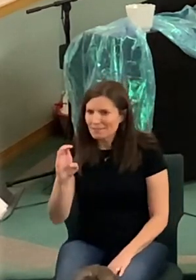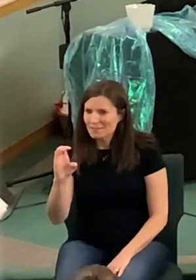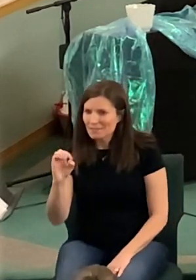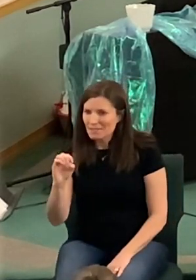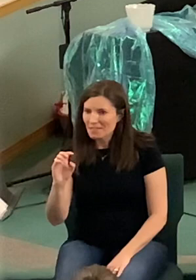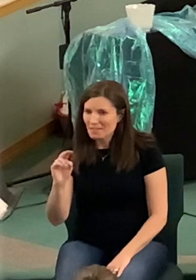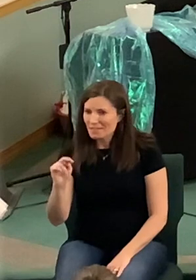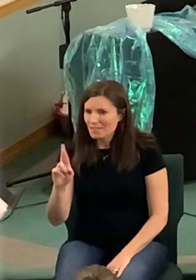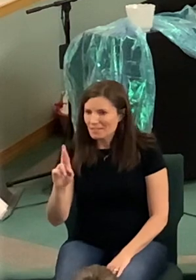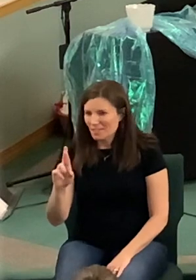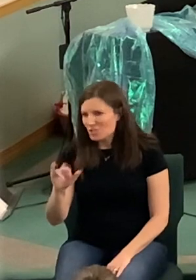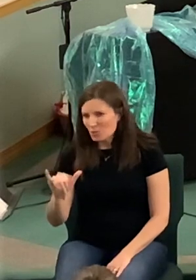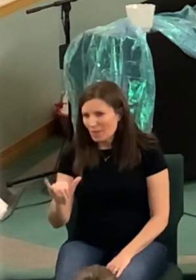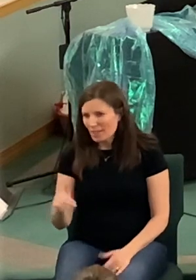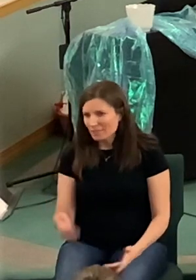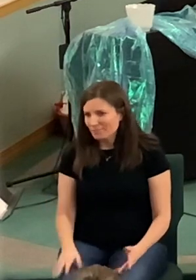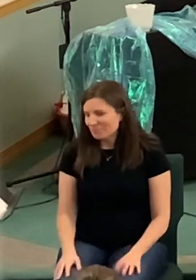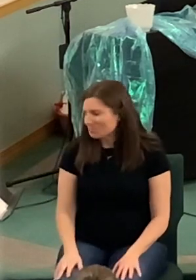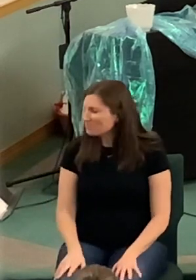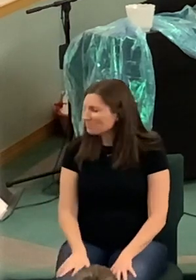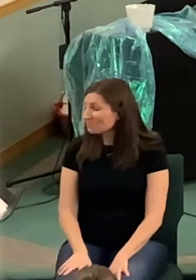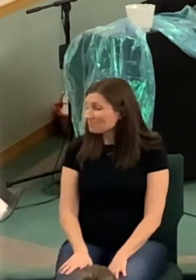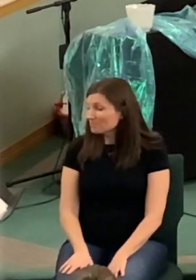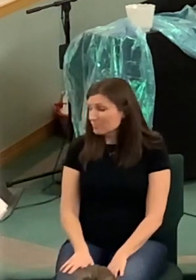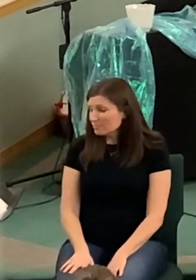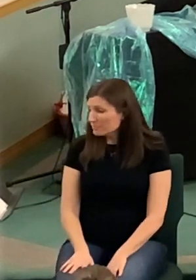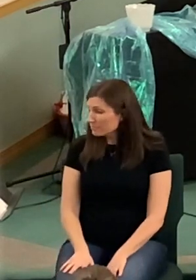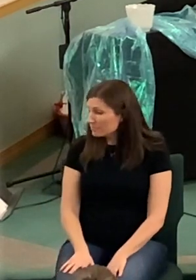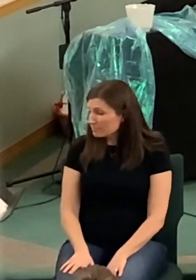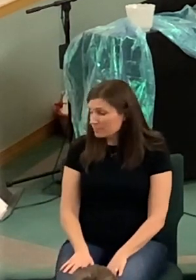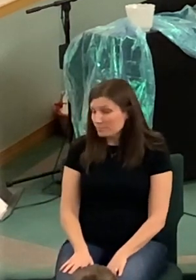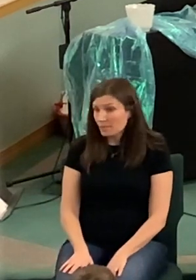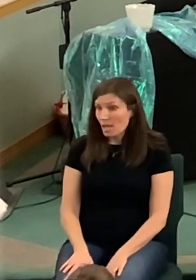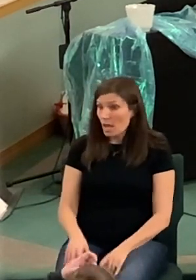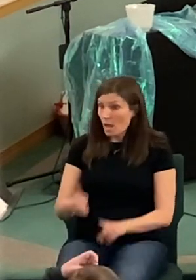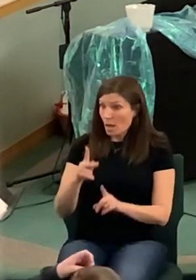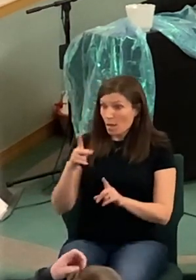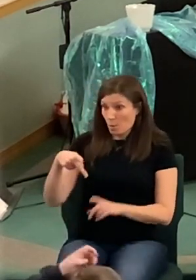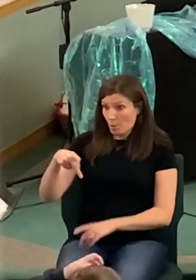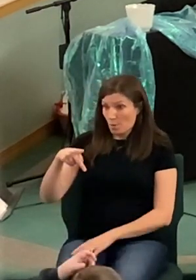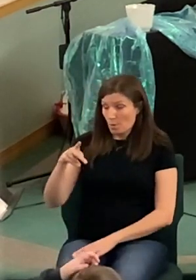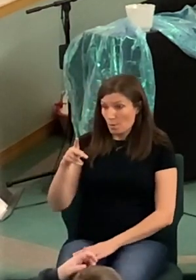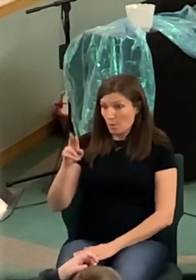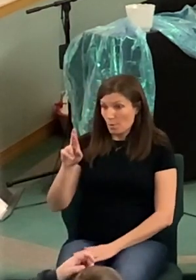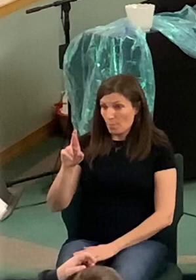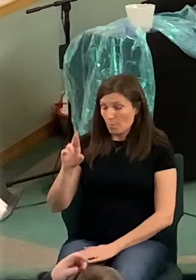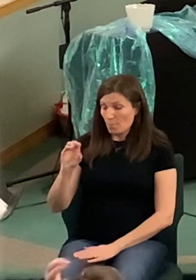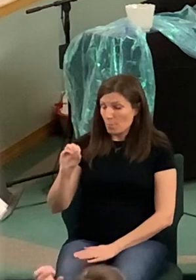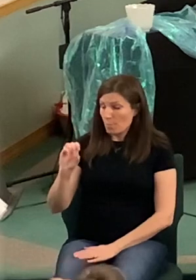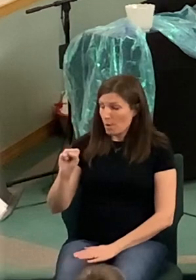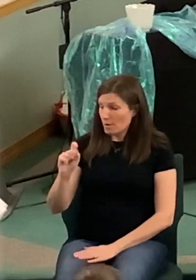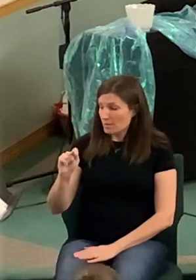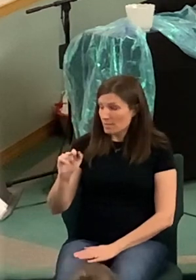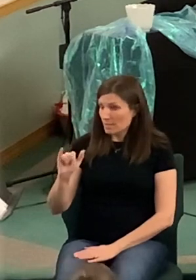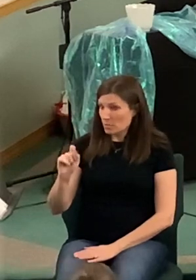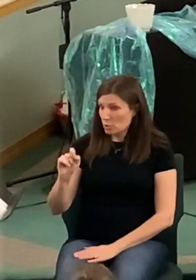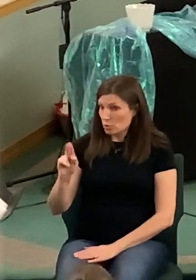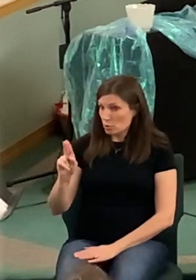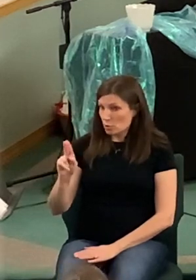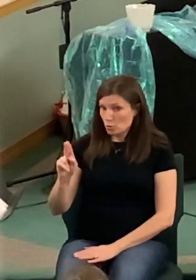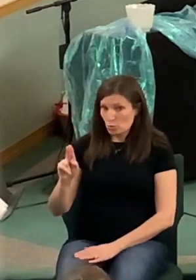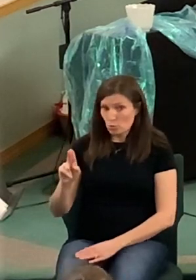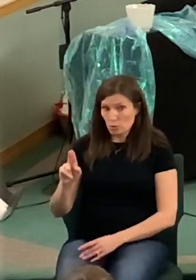Prostitution was very common in that time. Homosexuality was common. Even some of the Roman emperors are known to be